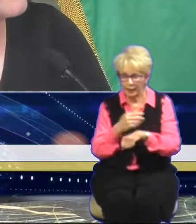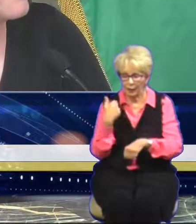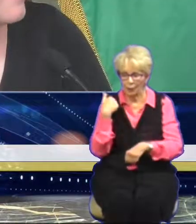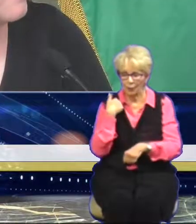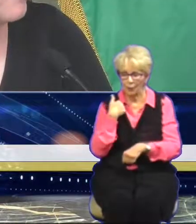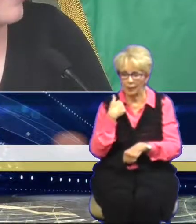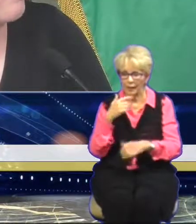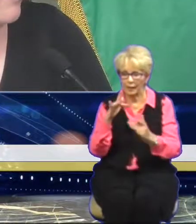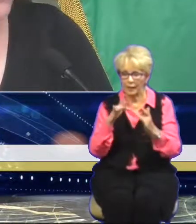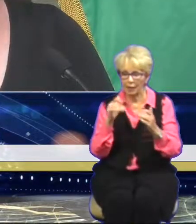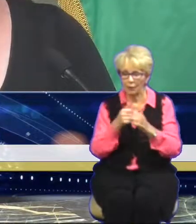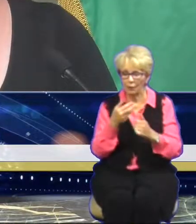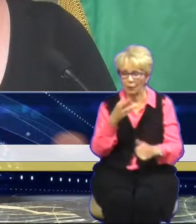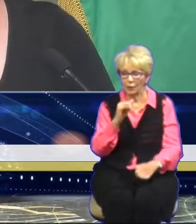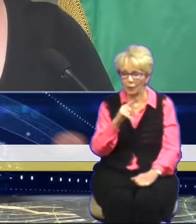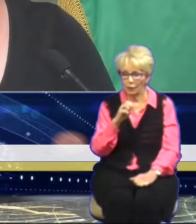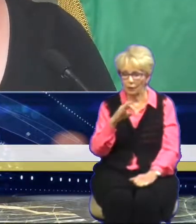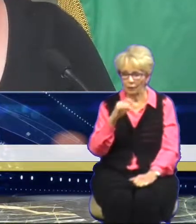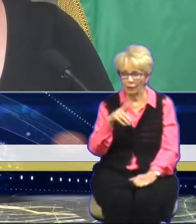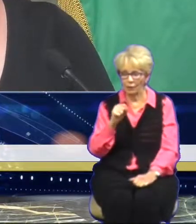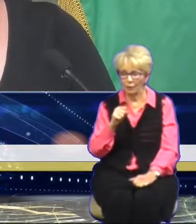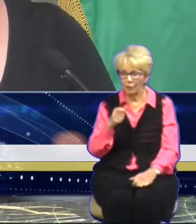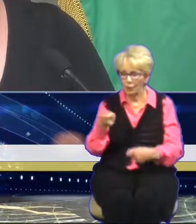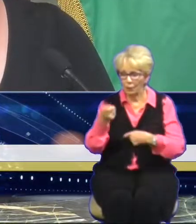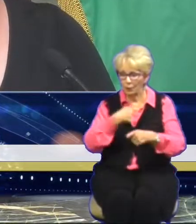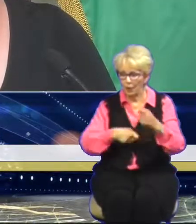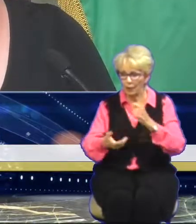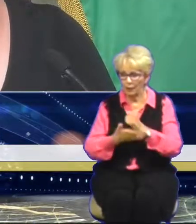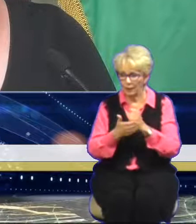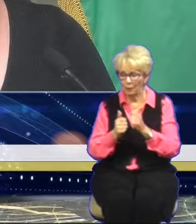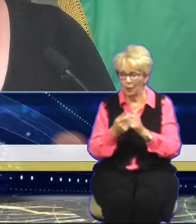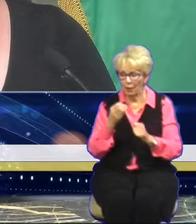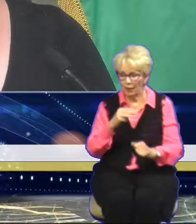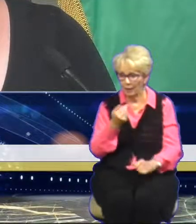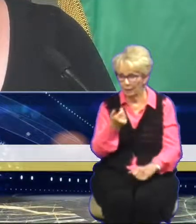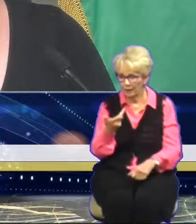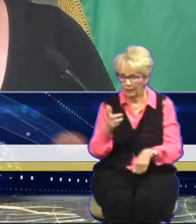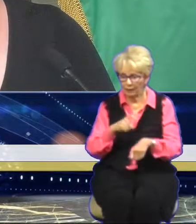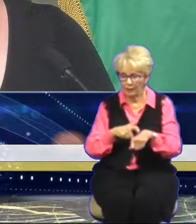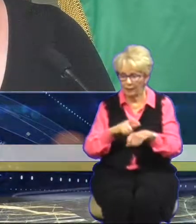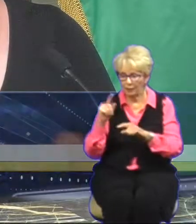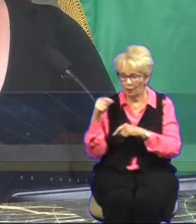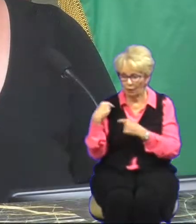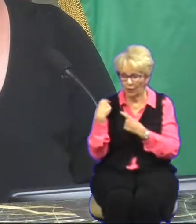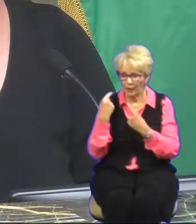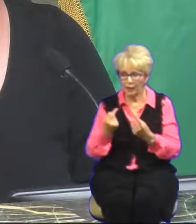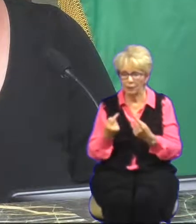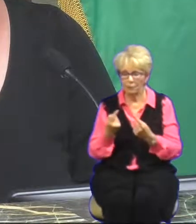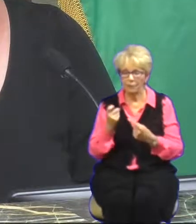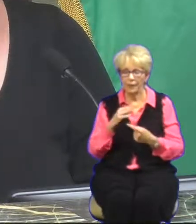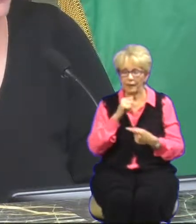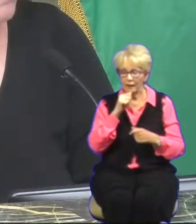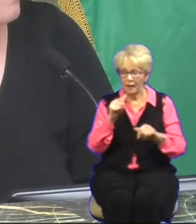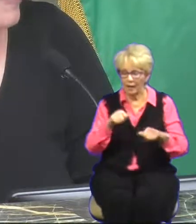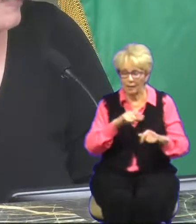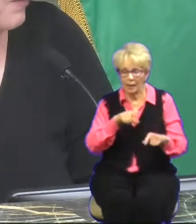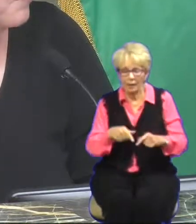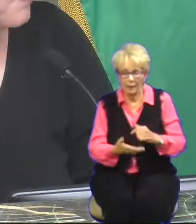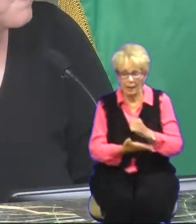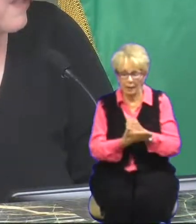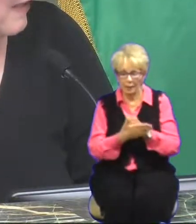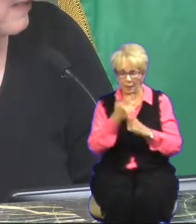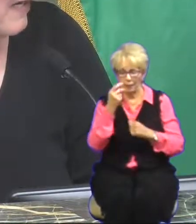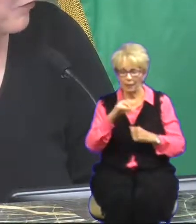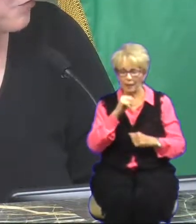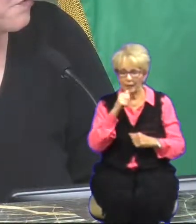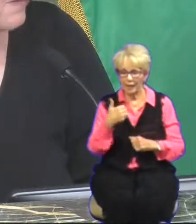out to the town of Granite Falls, and we've swapped help with them several times over the years, and they were unable to provide help